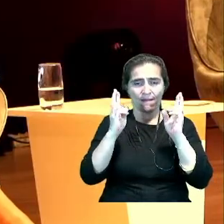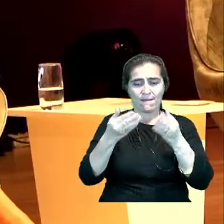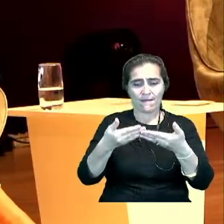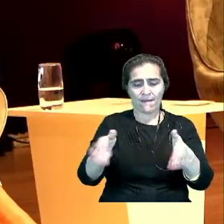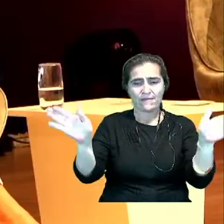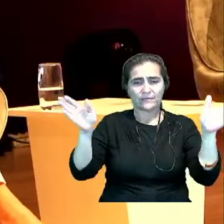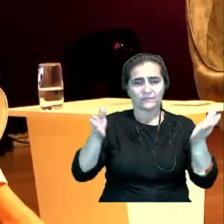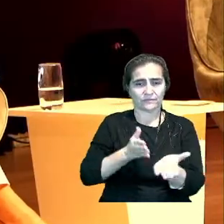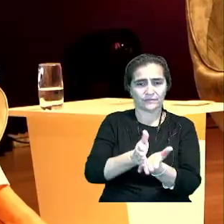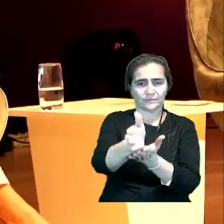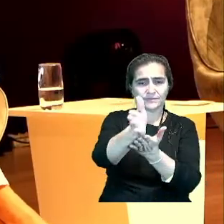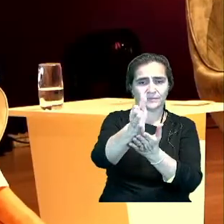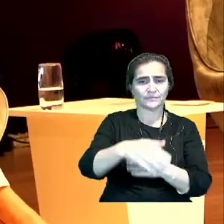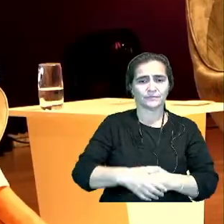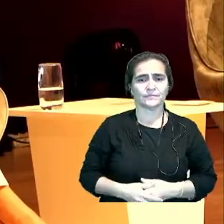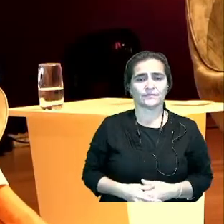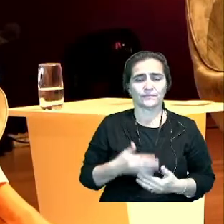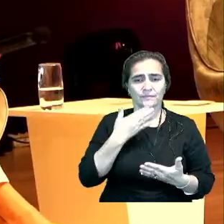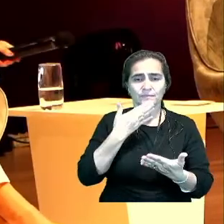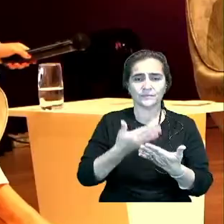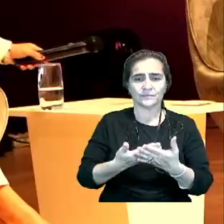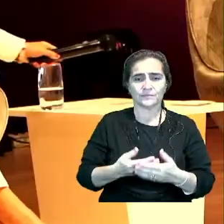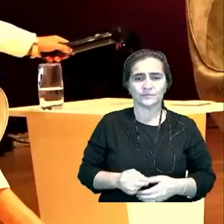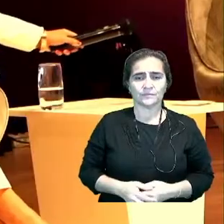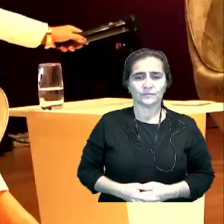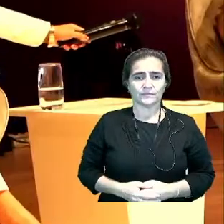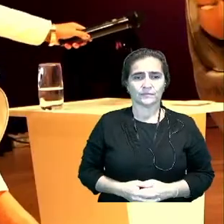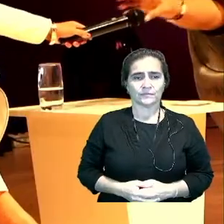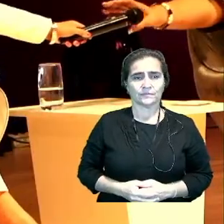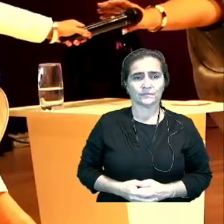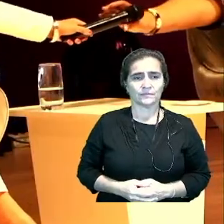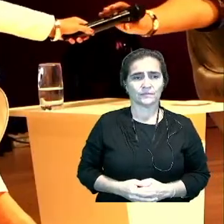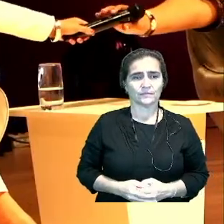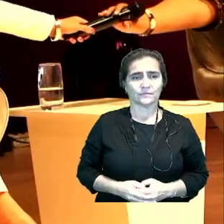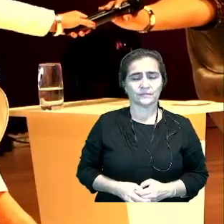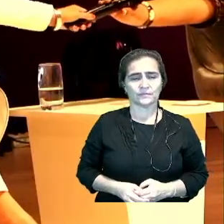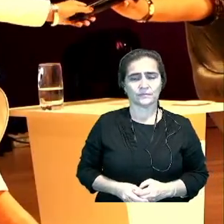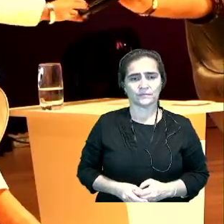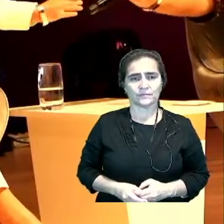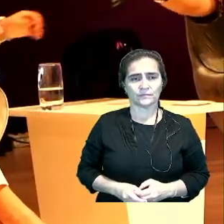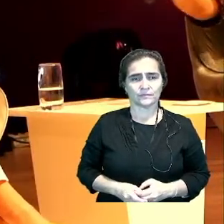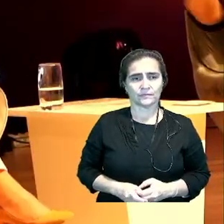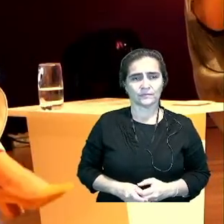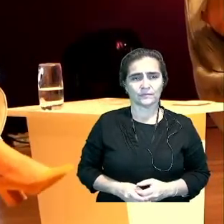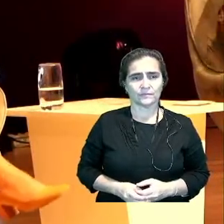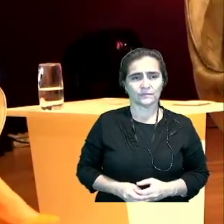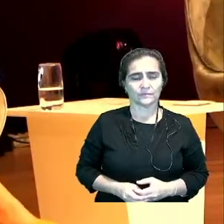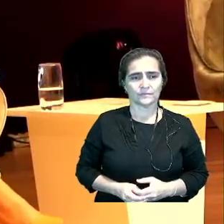and I hope we have many open paths from these discussions. Thank you.